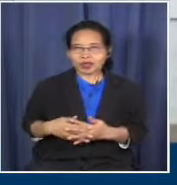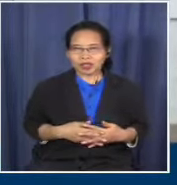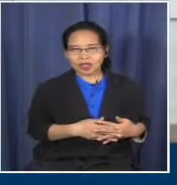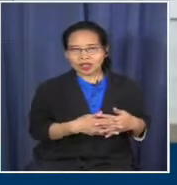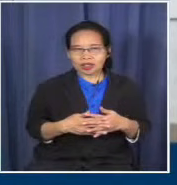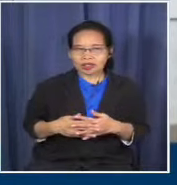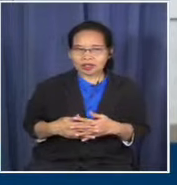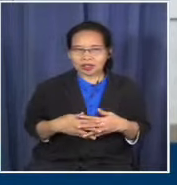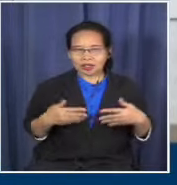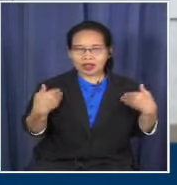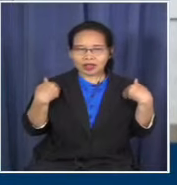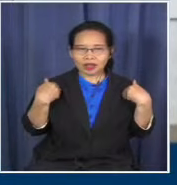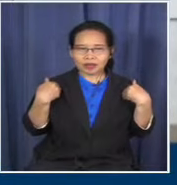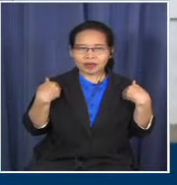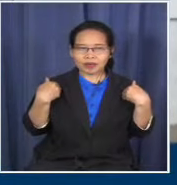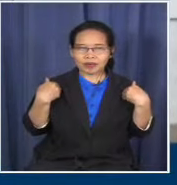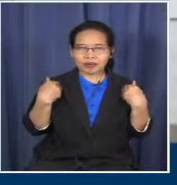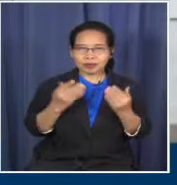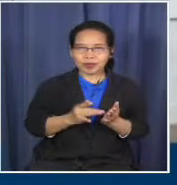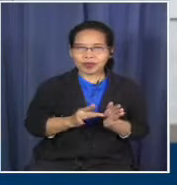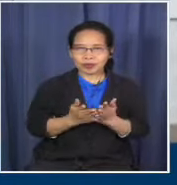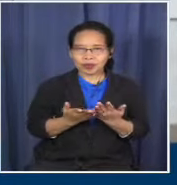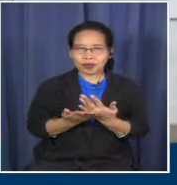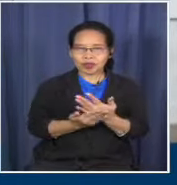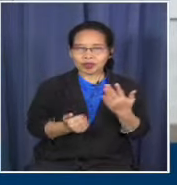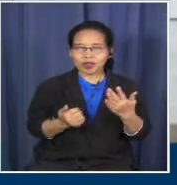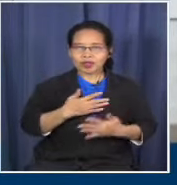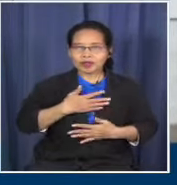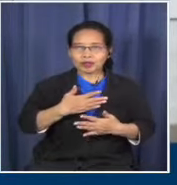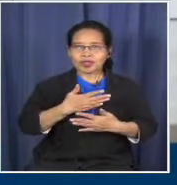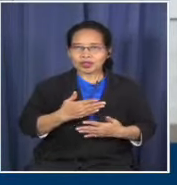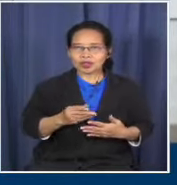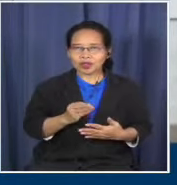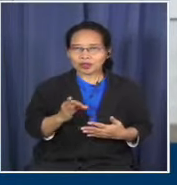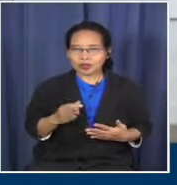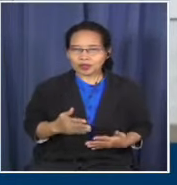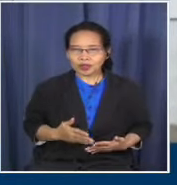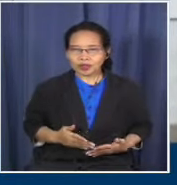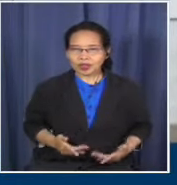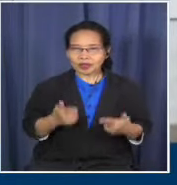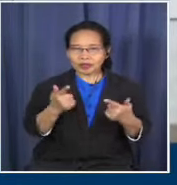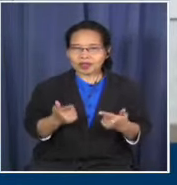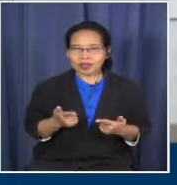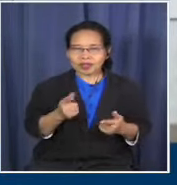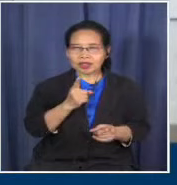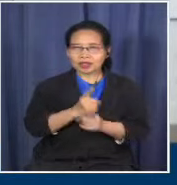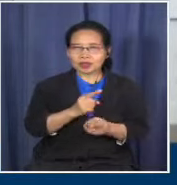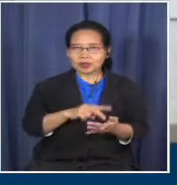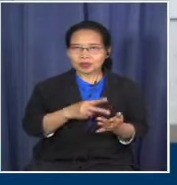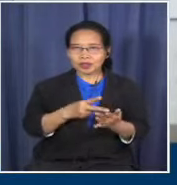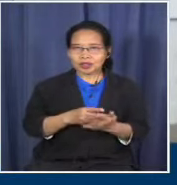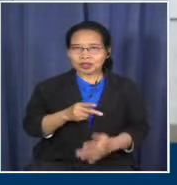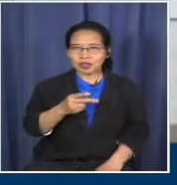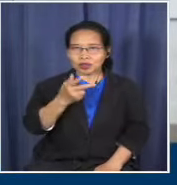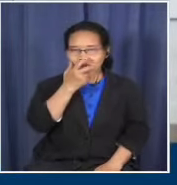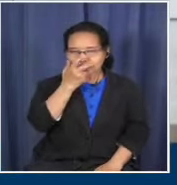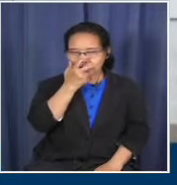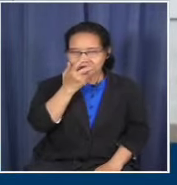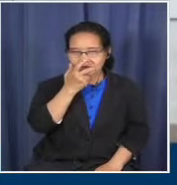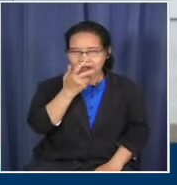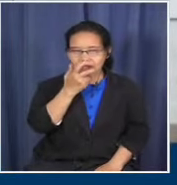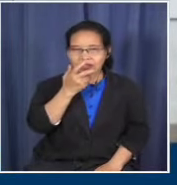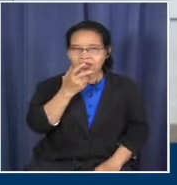Like the gases used in the gas chambers of America. There is what the Bible calls as the breath of life,